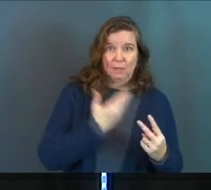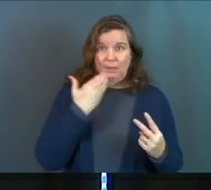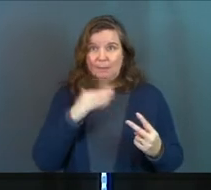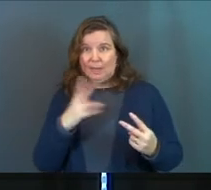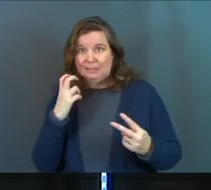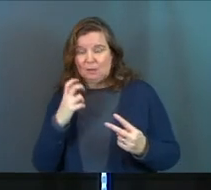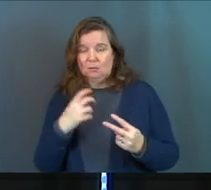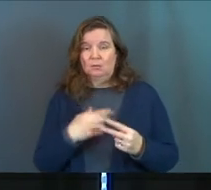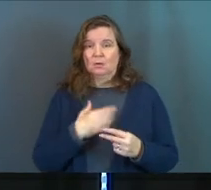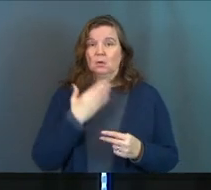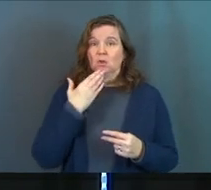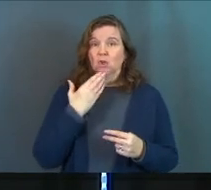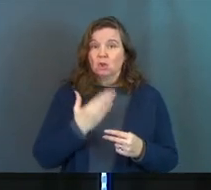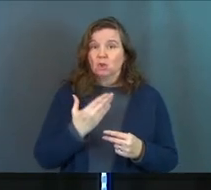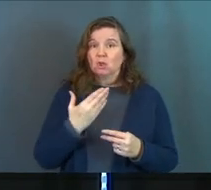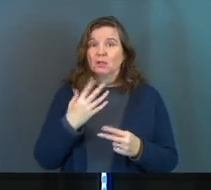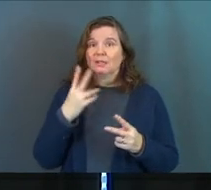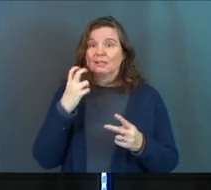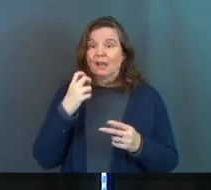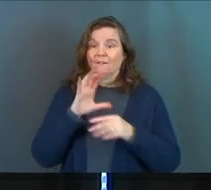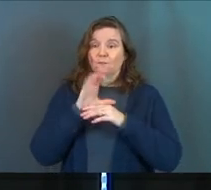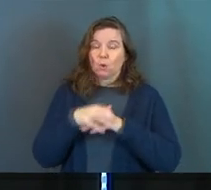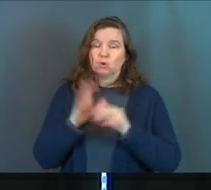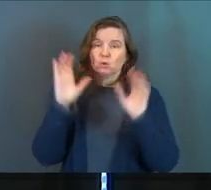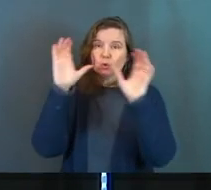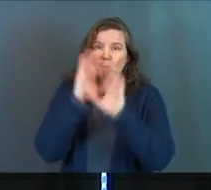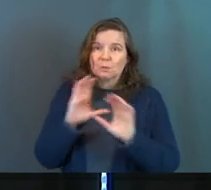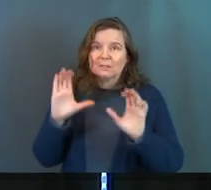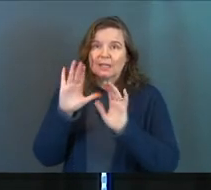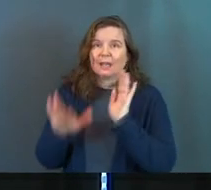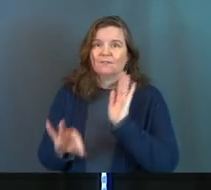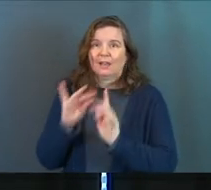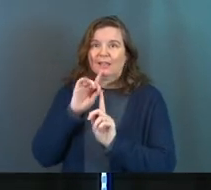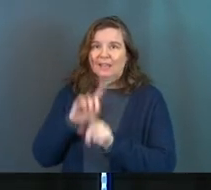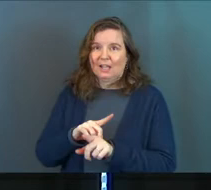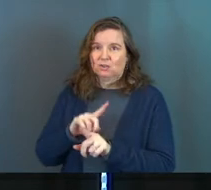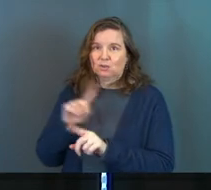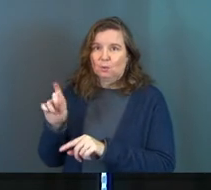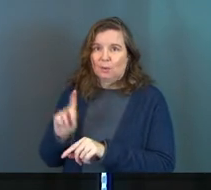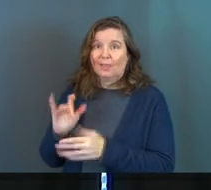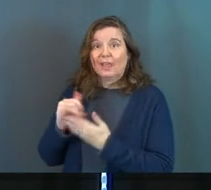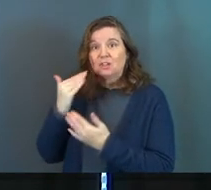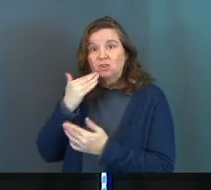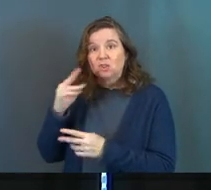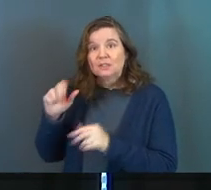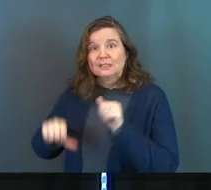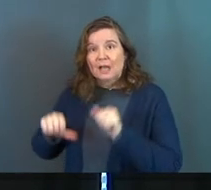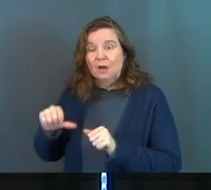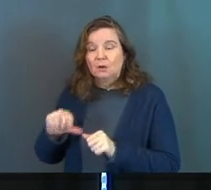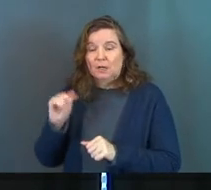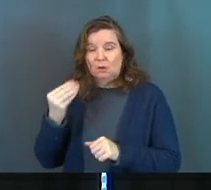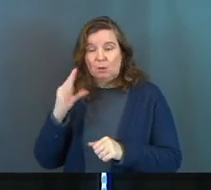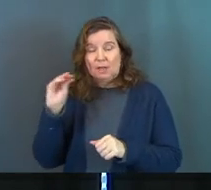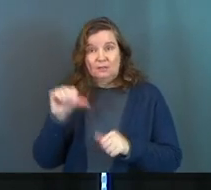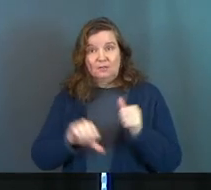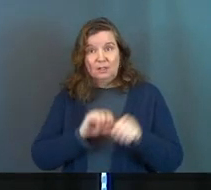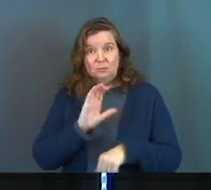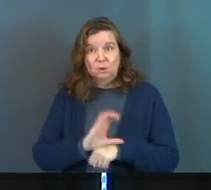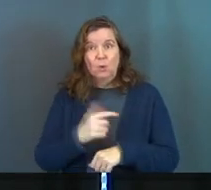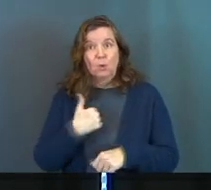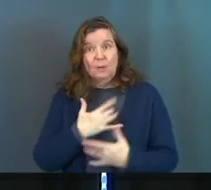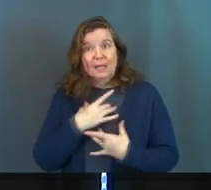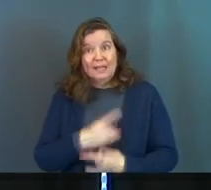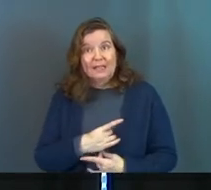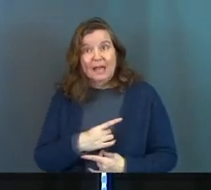doubt that forces you to seek and find the answers to questions. That's good doubt. At Grace Fellowship Church,